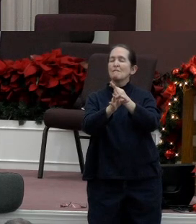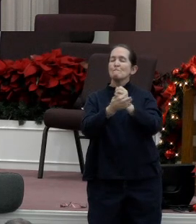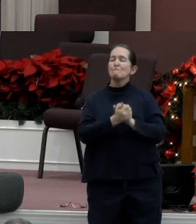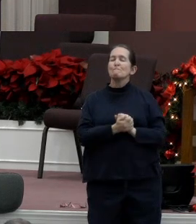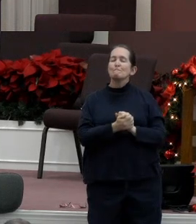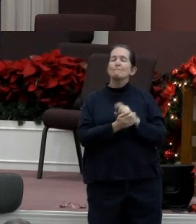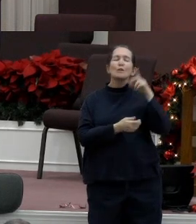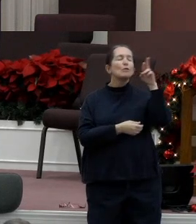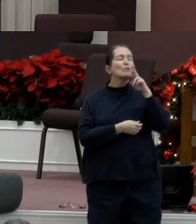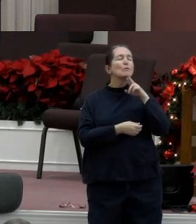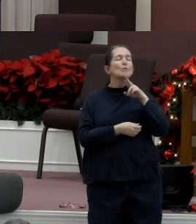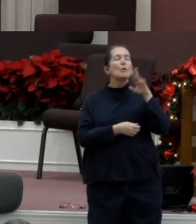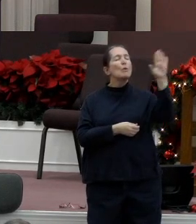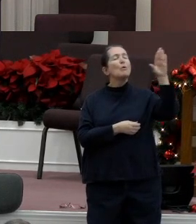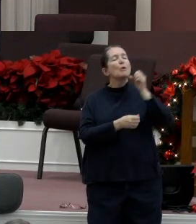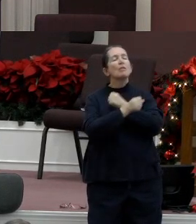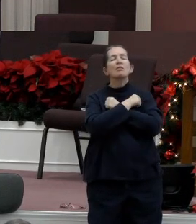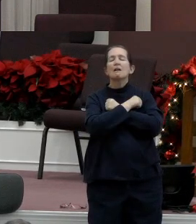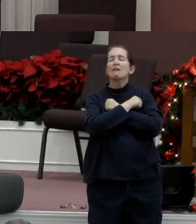Your love abounds.